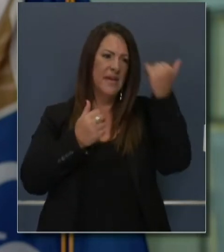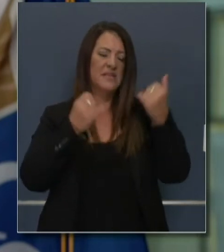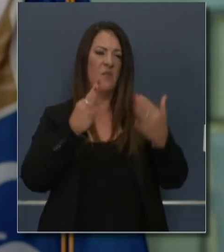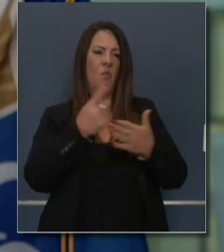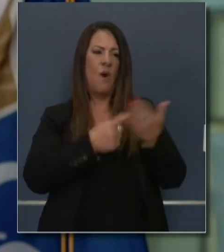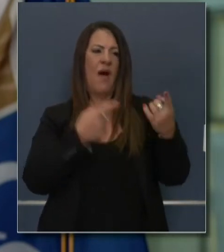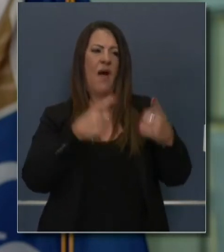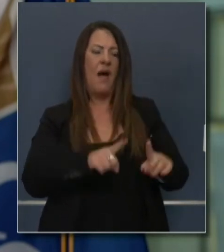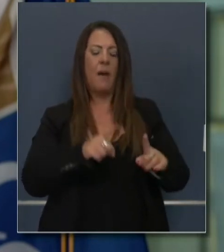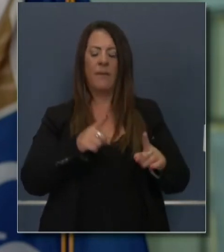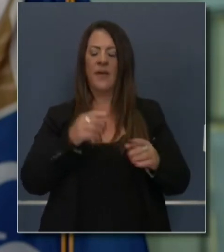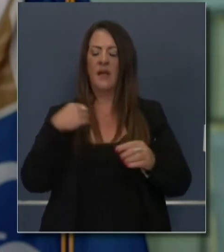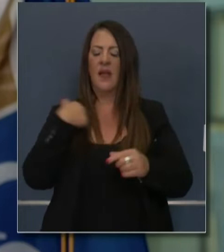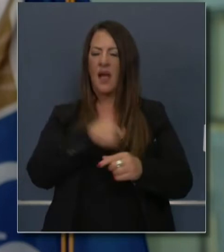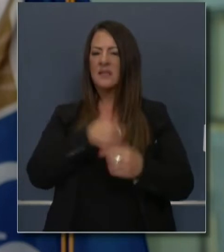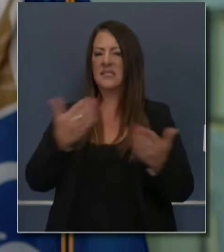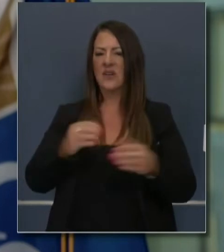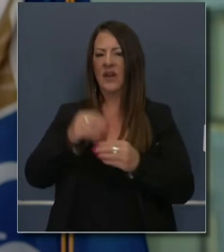COVID-19.